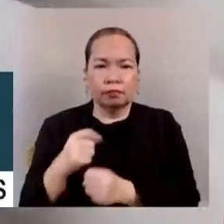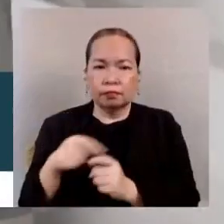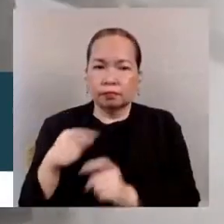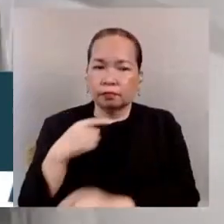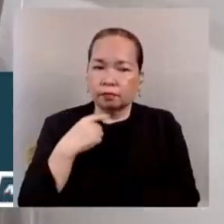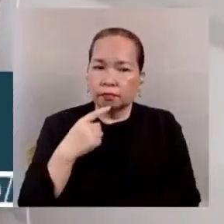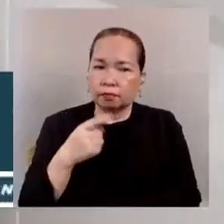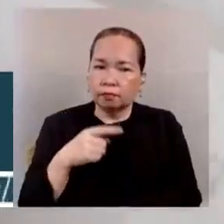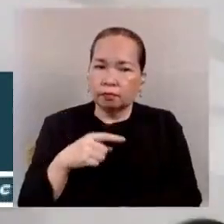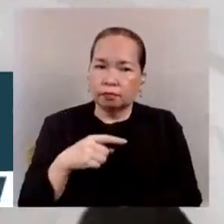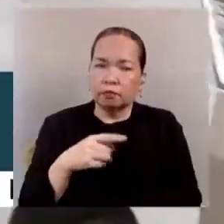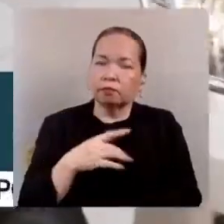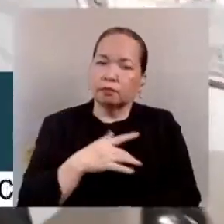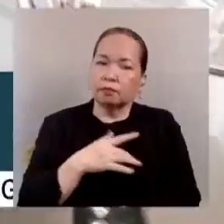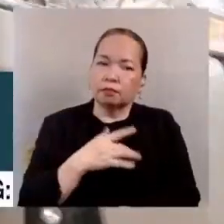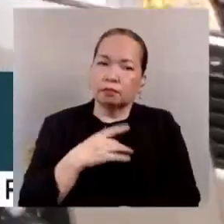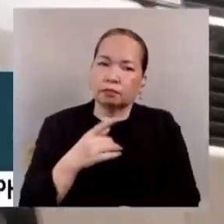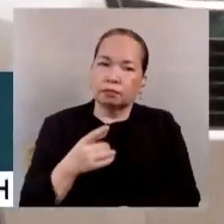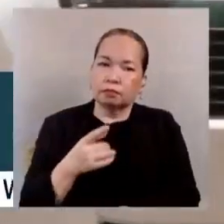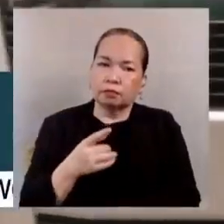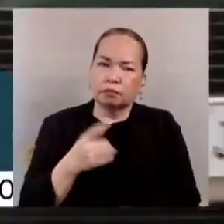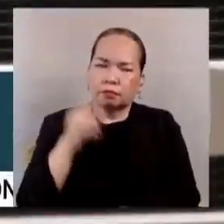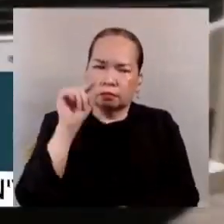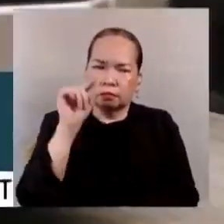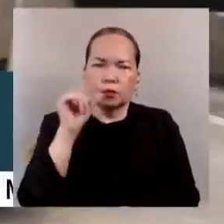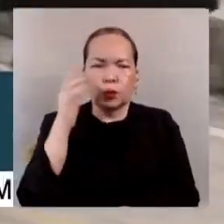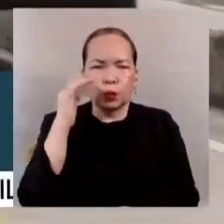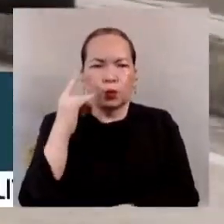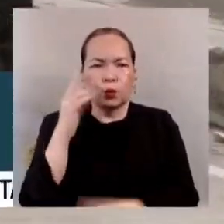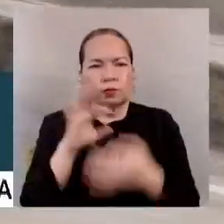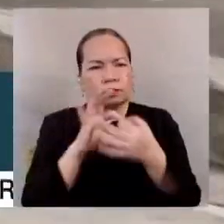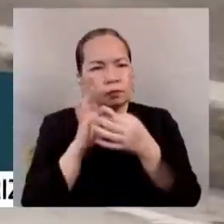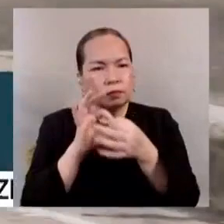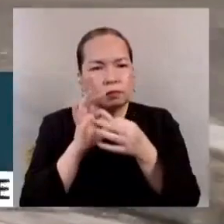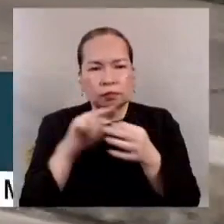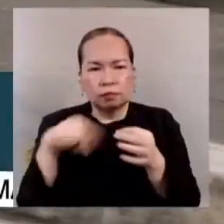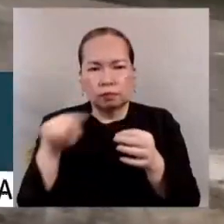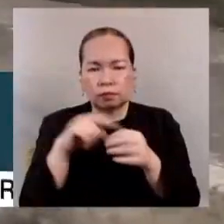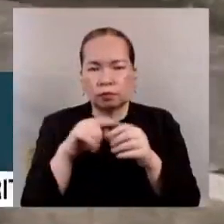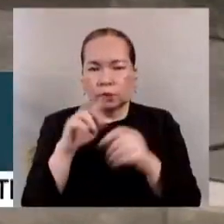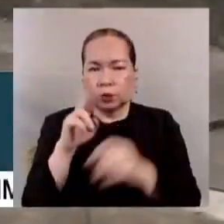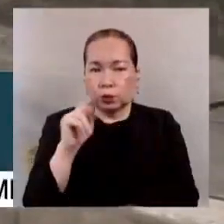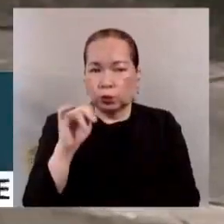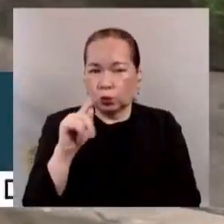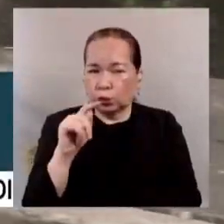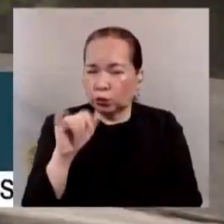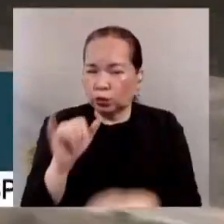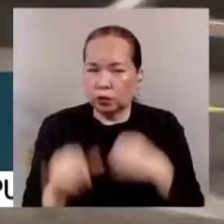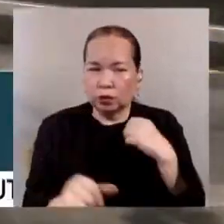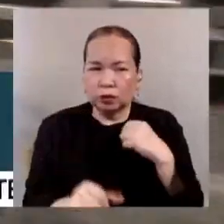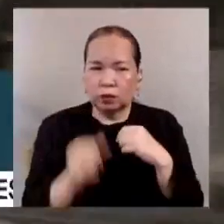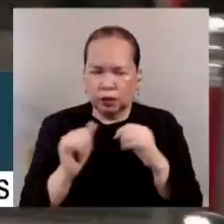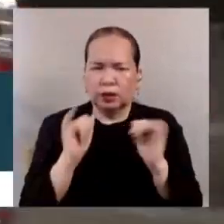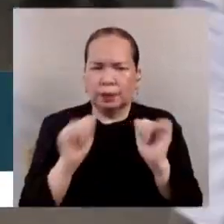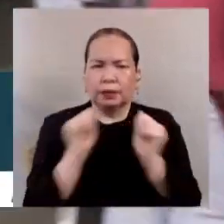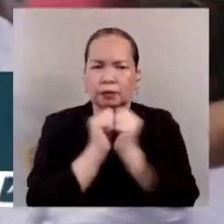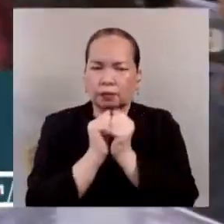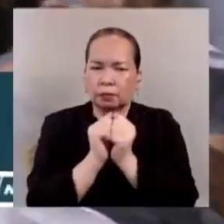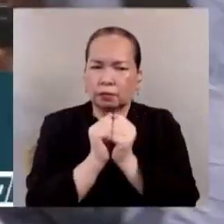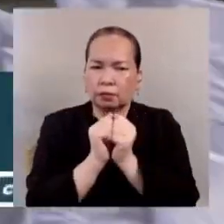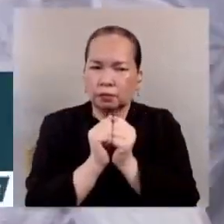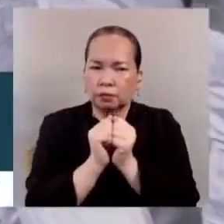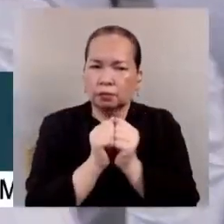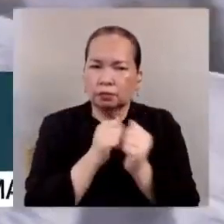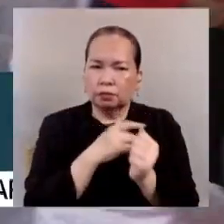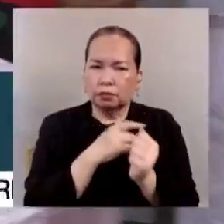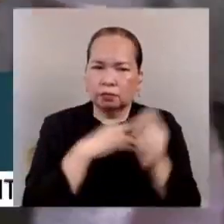same time downplays a rift in the unity, maintaining that the team is still together. He said that, and I quote, as they always say,